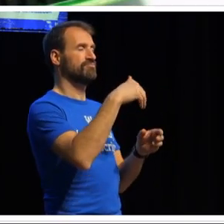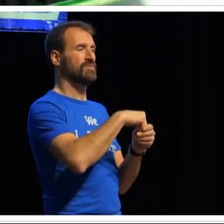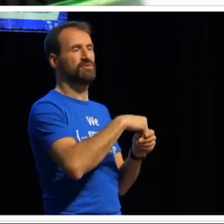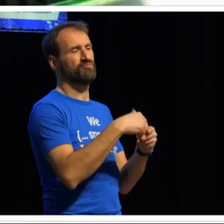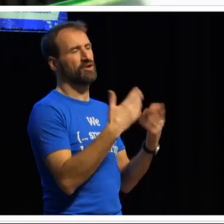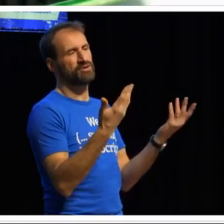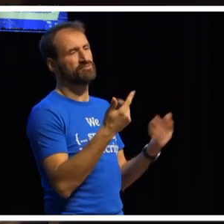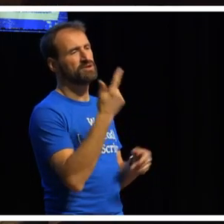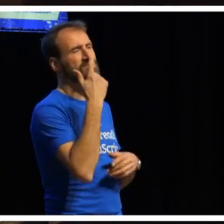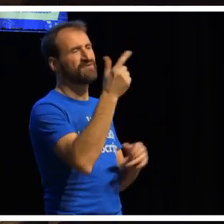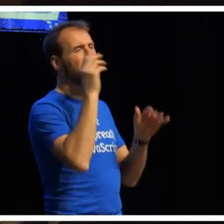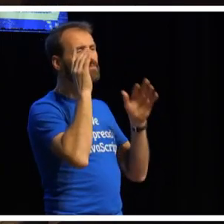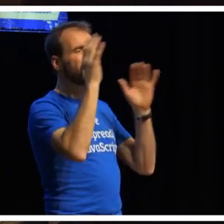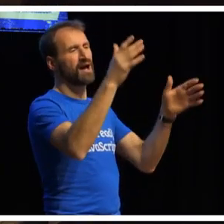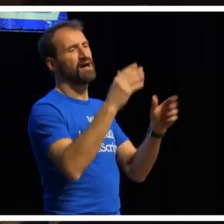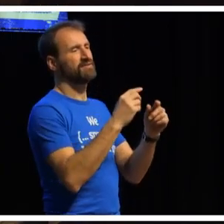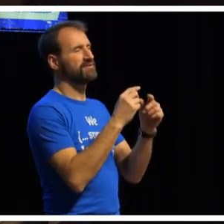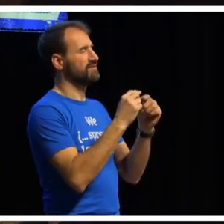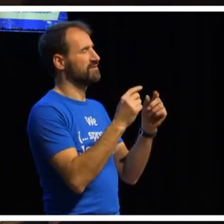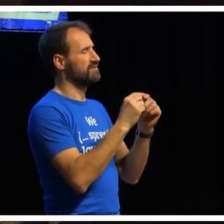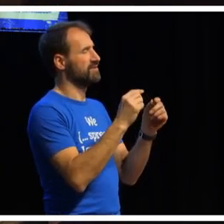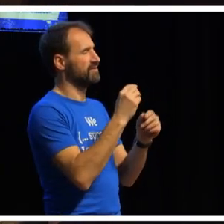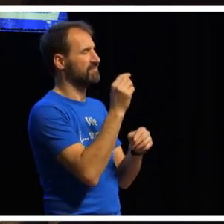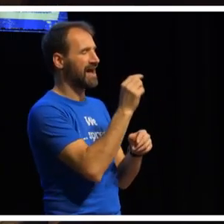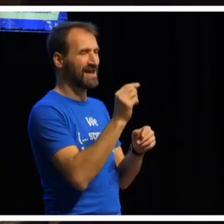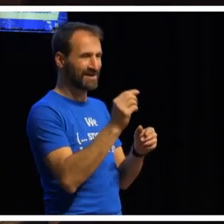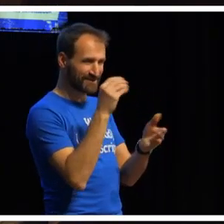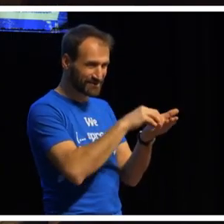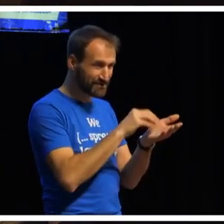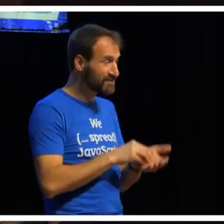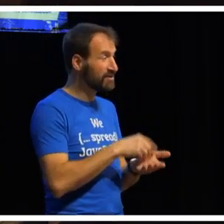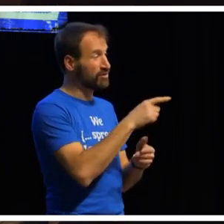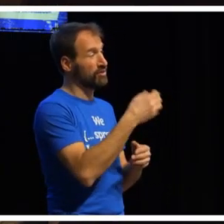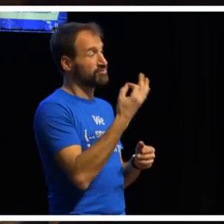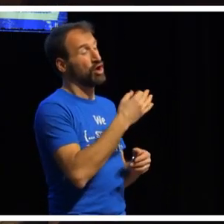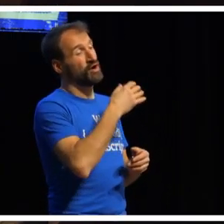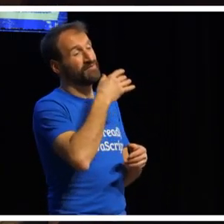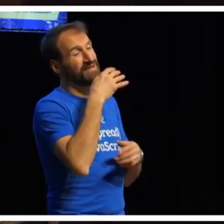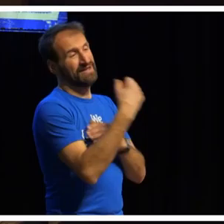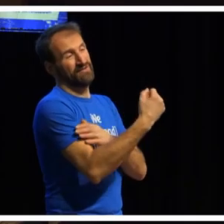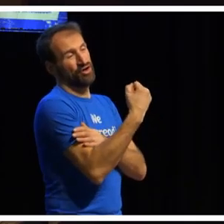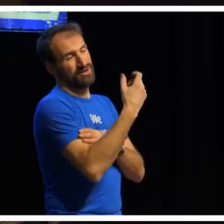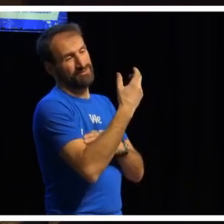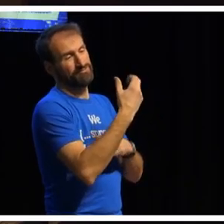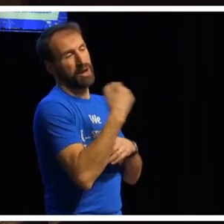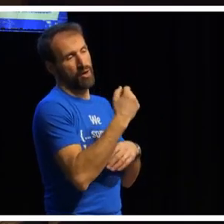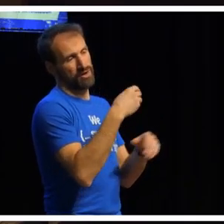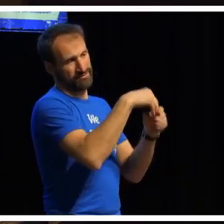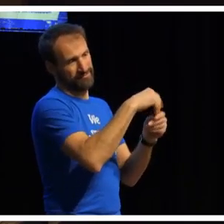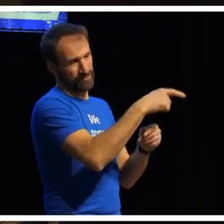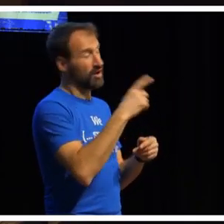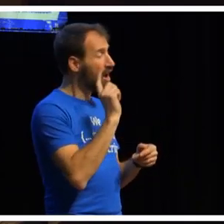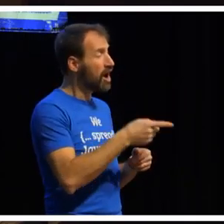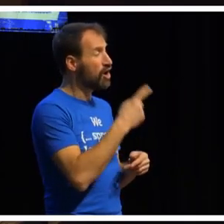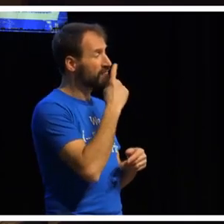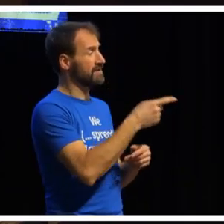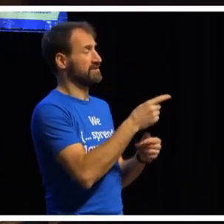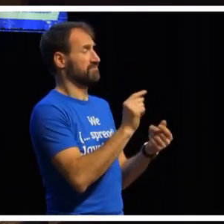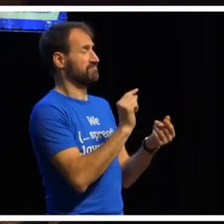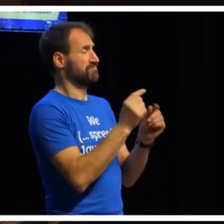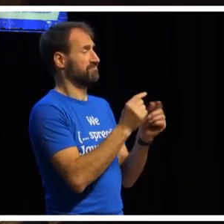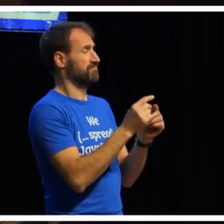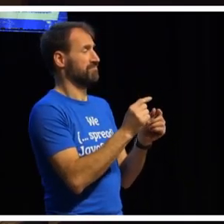that you've got to keep refreshing every so often. That uses quite a lot of power. So even when it's idling, you're looking at between